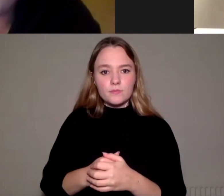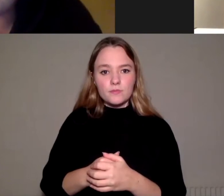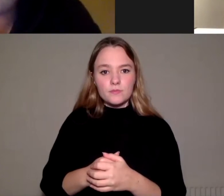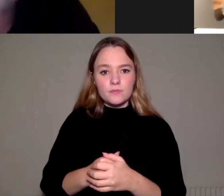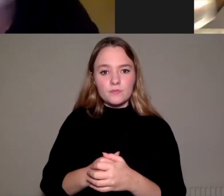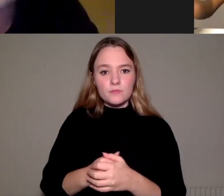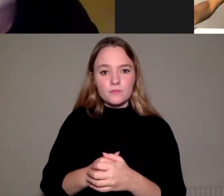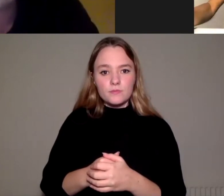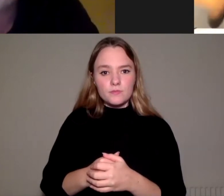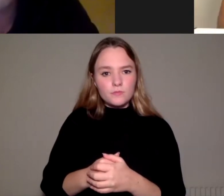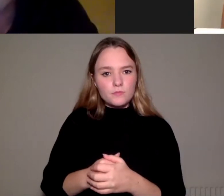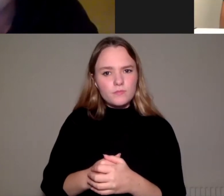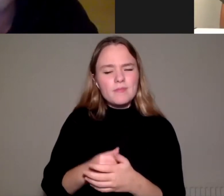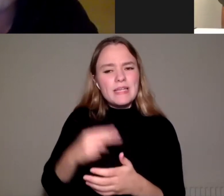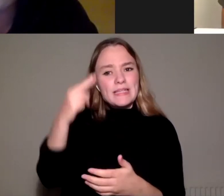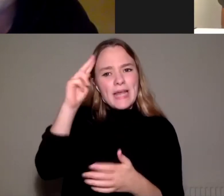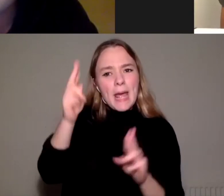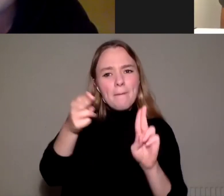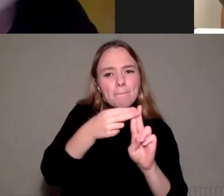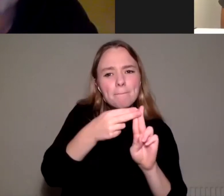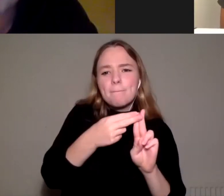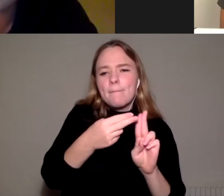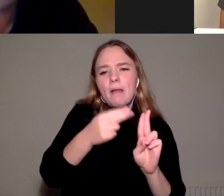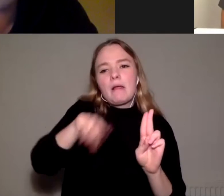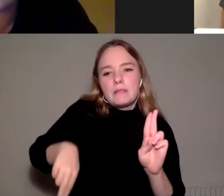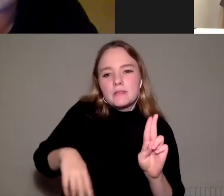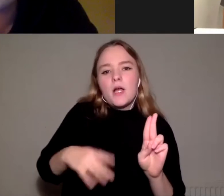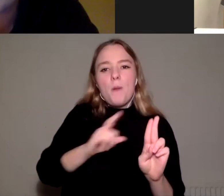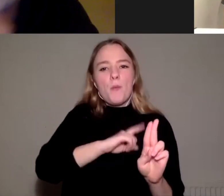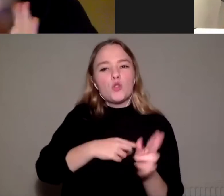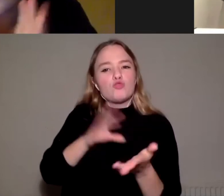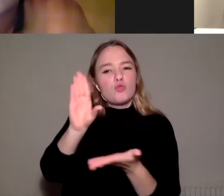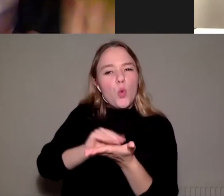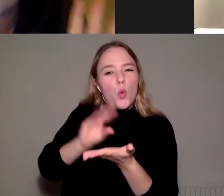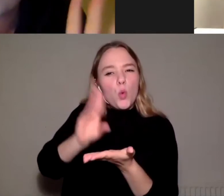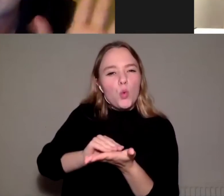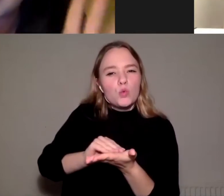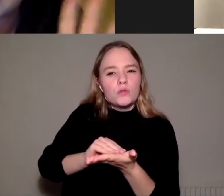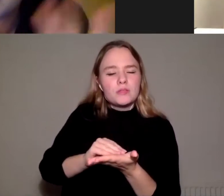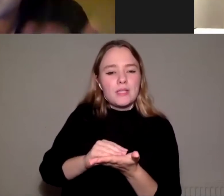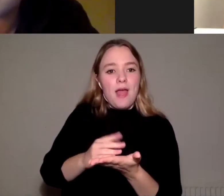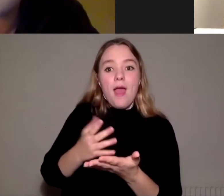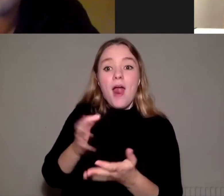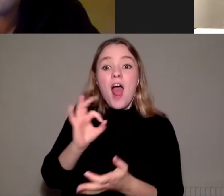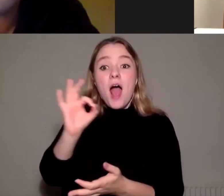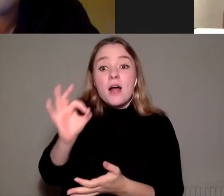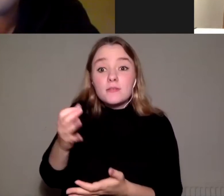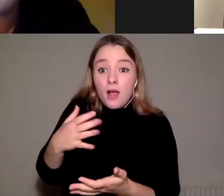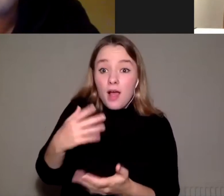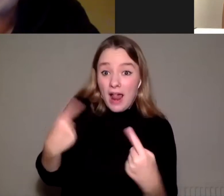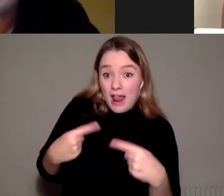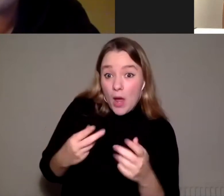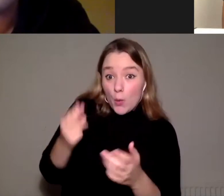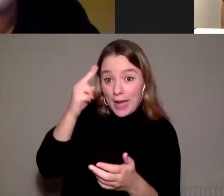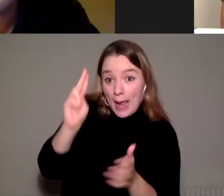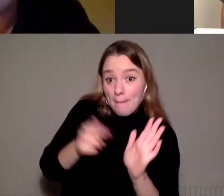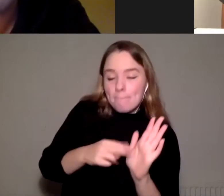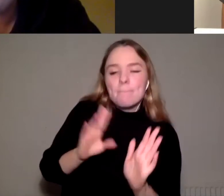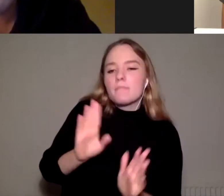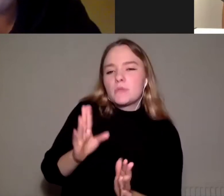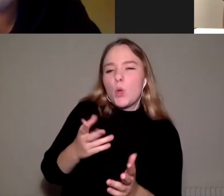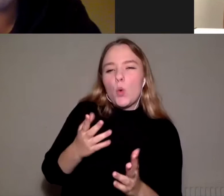I'm not going to name people because this is being recorded and I don't have people's consent and I don't want to kind of step any boundaries.